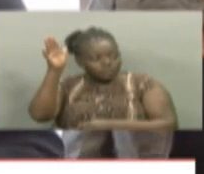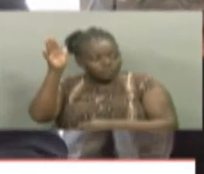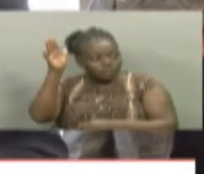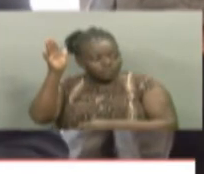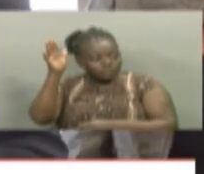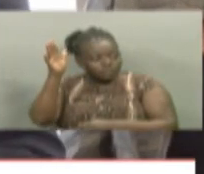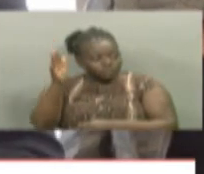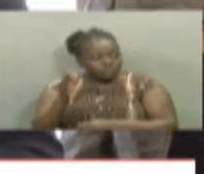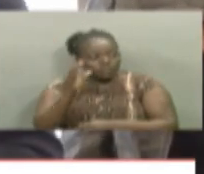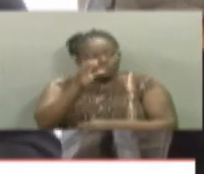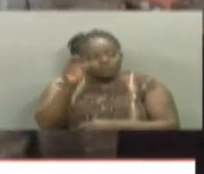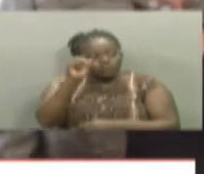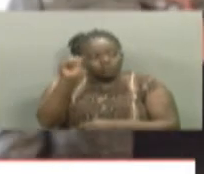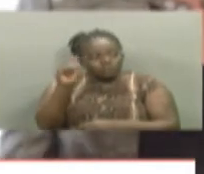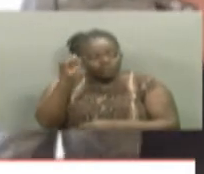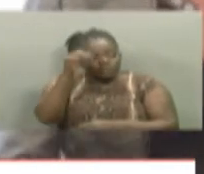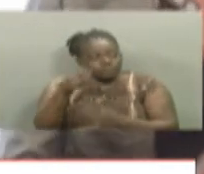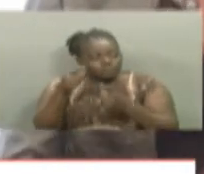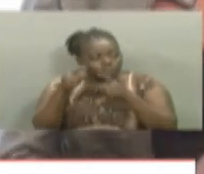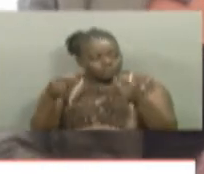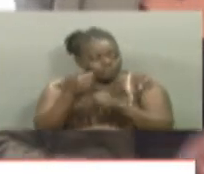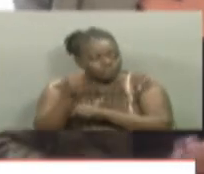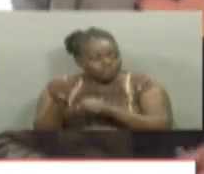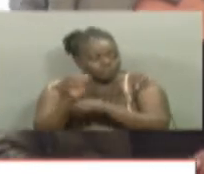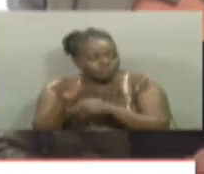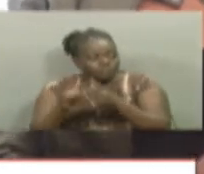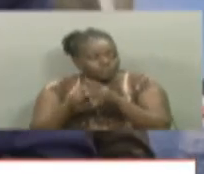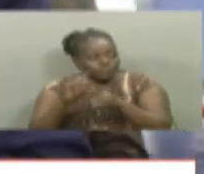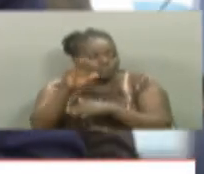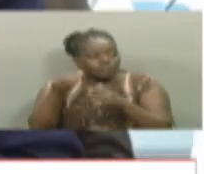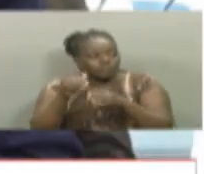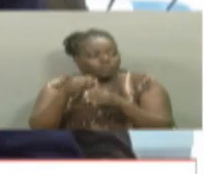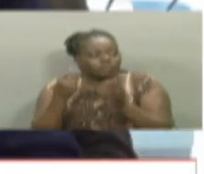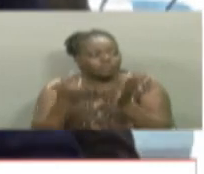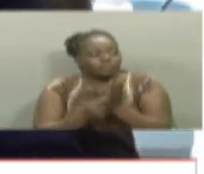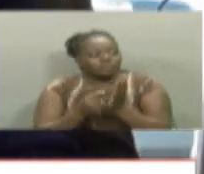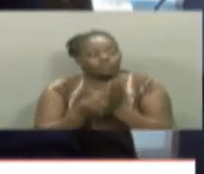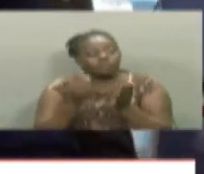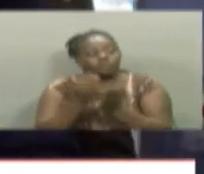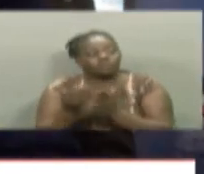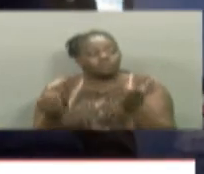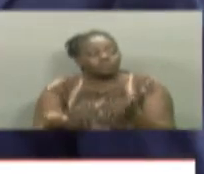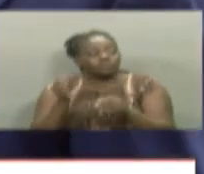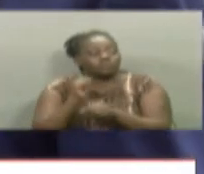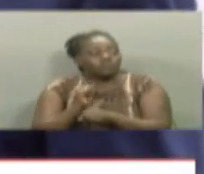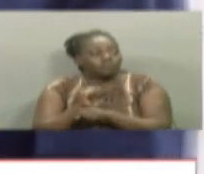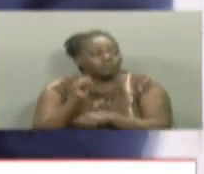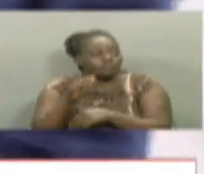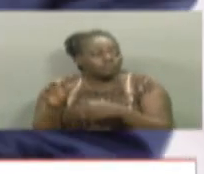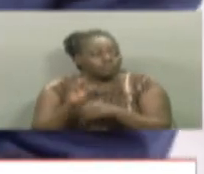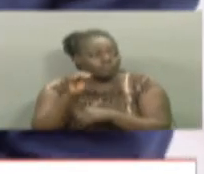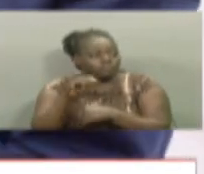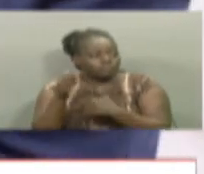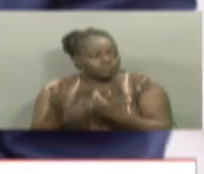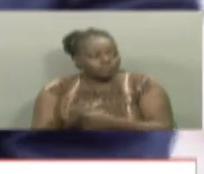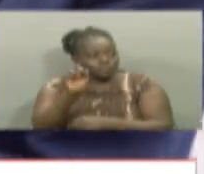Tumusiime Christopher. Oluvannyuma atongoza olukiiko olufuzi olw'abayinginiya bonna mu ggwanga n'abasaba okubeera abakozi. Olukiiko luno luliko